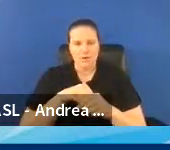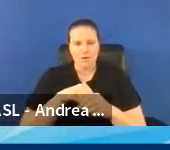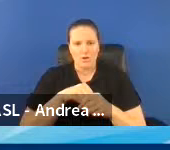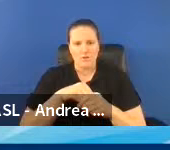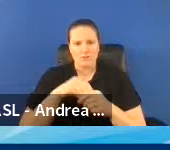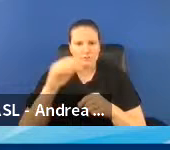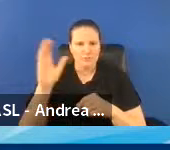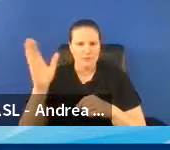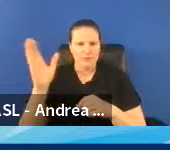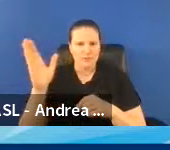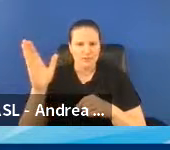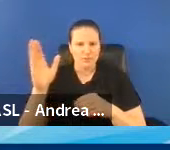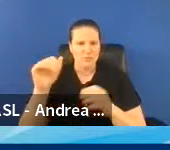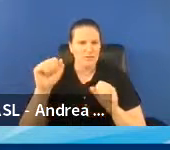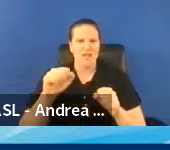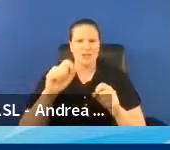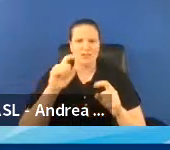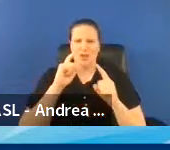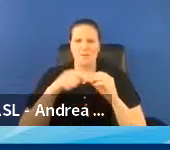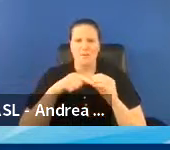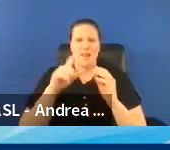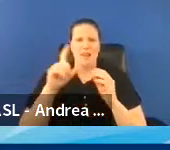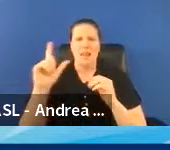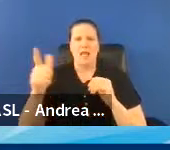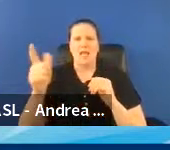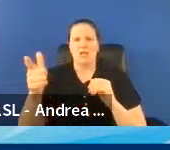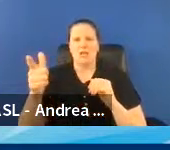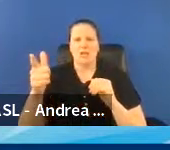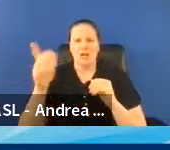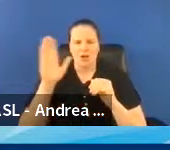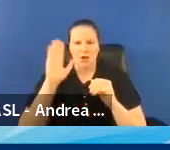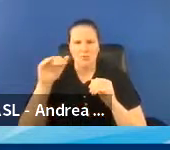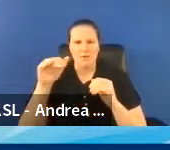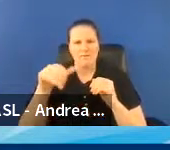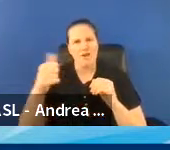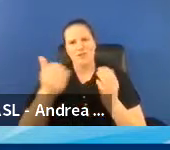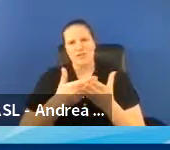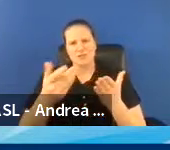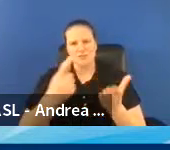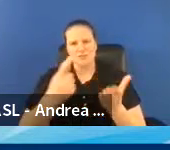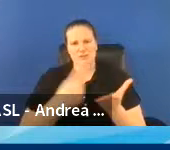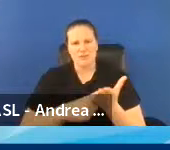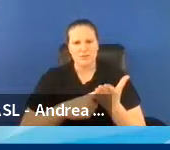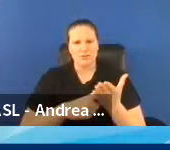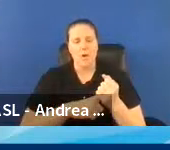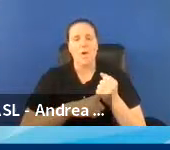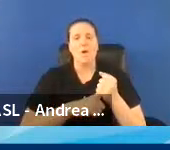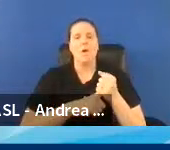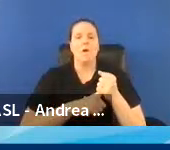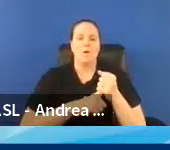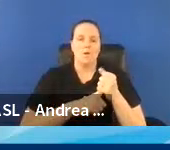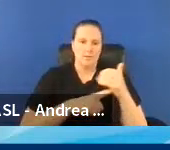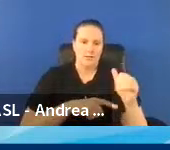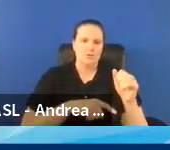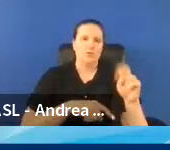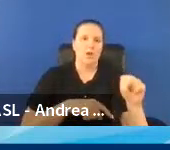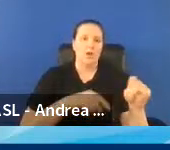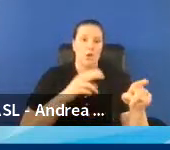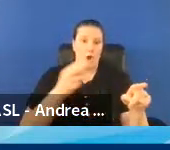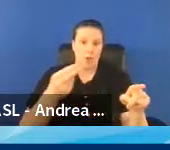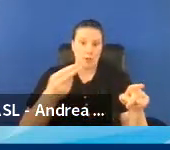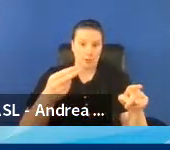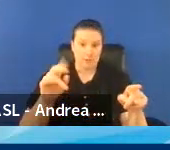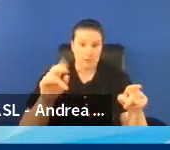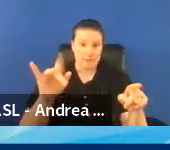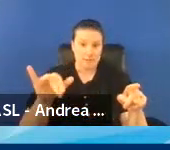And we can chat about it later offline. I know we got some other stuff we got to get to. Thank you, Sean. I see Commissioner Hardesty's